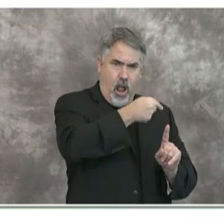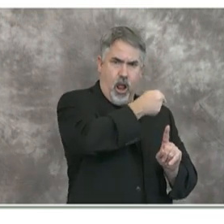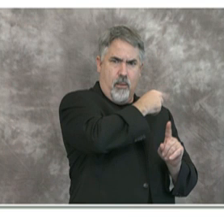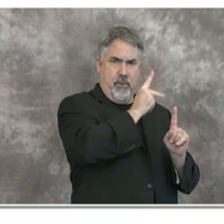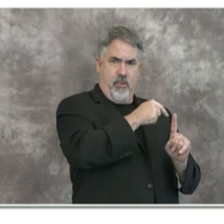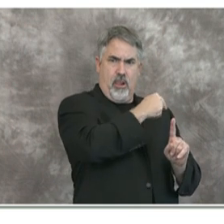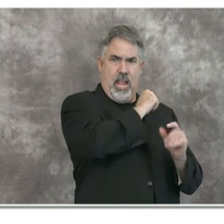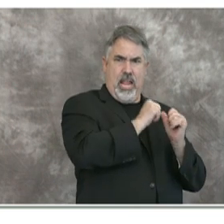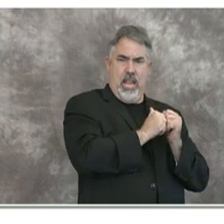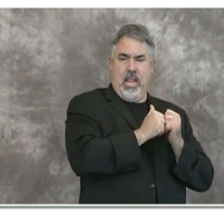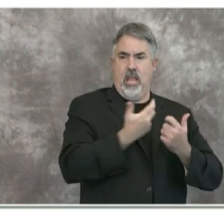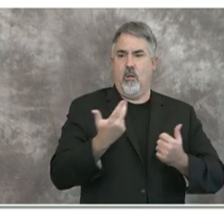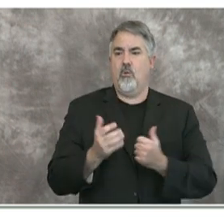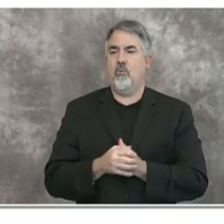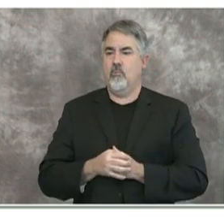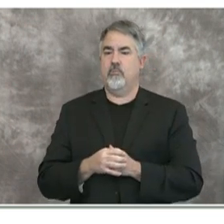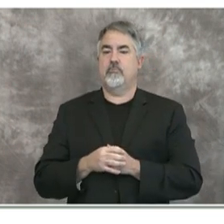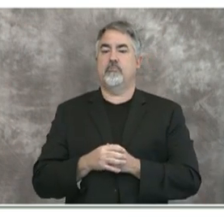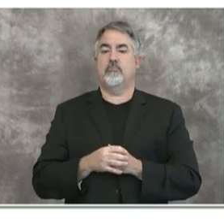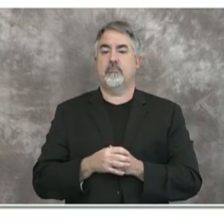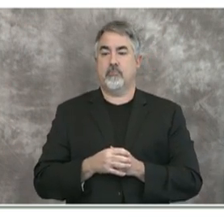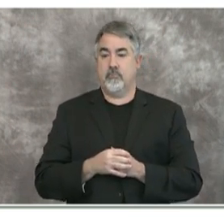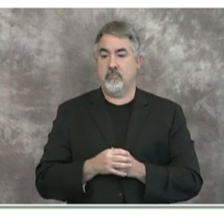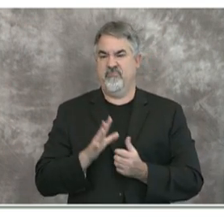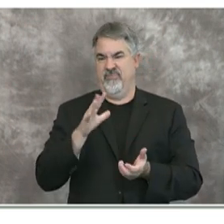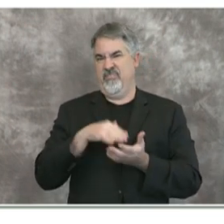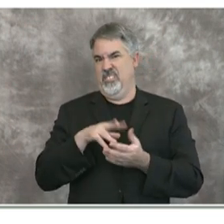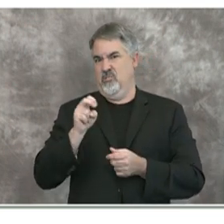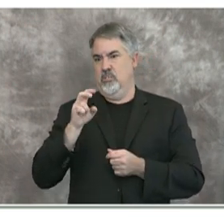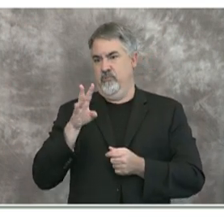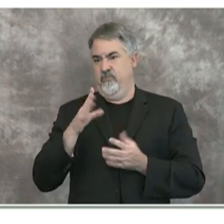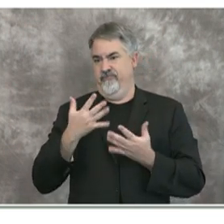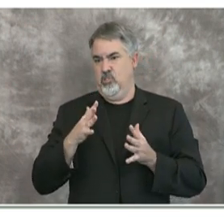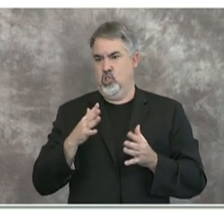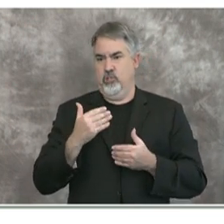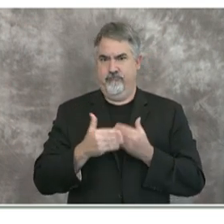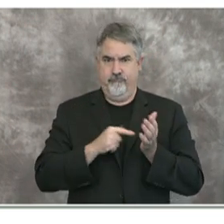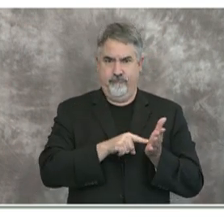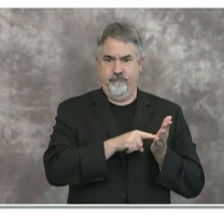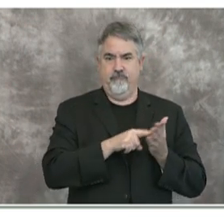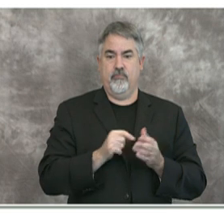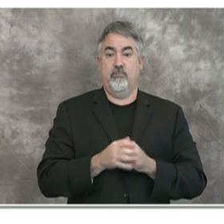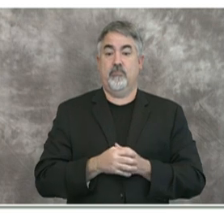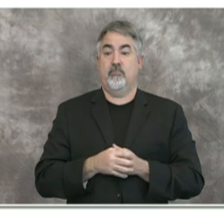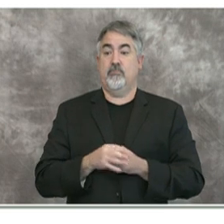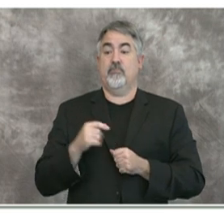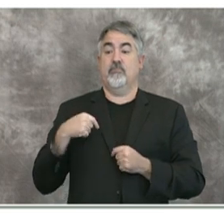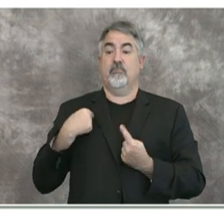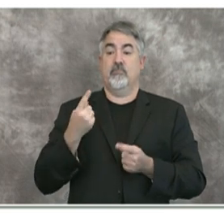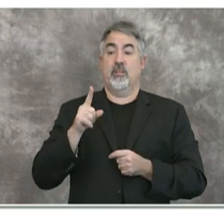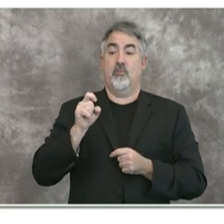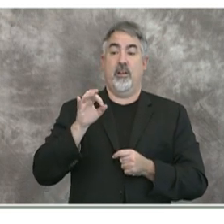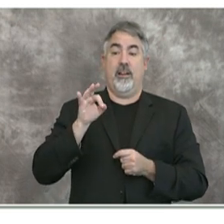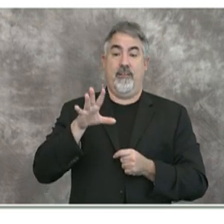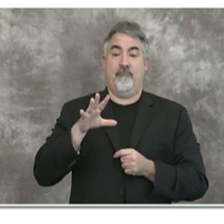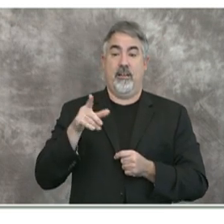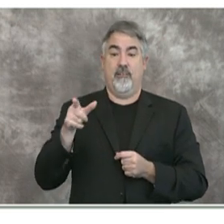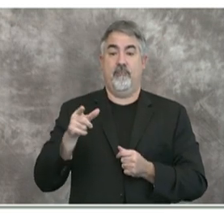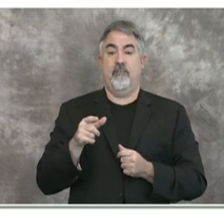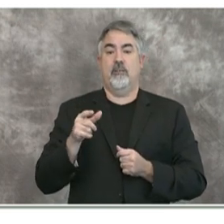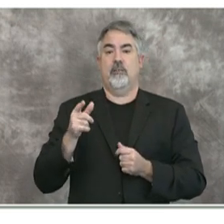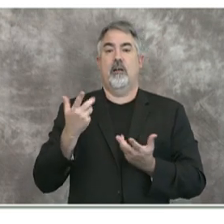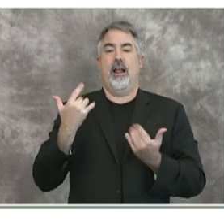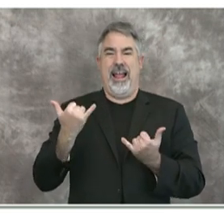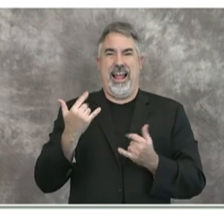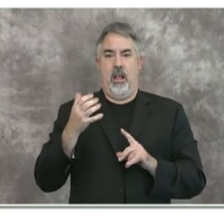ready to go. 5,224 tests performed. We're up to 195 individuals are presently utilizing